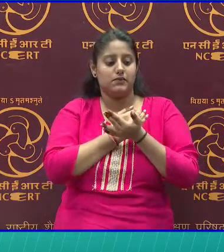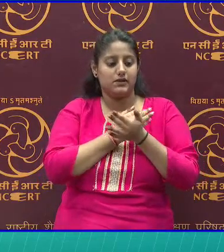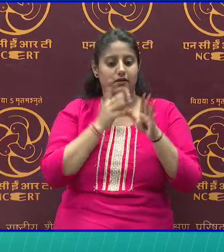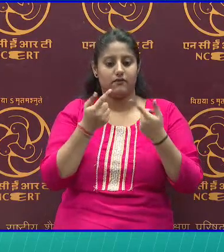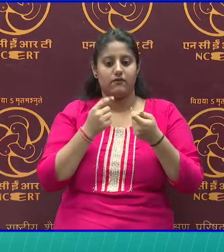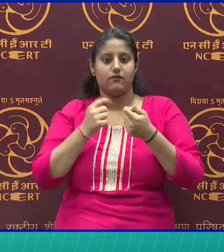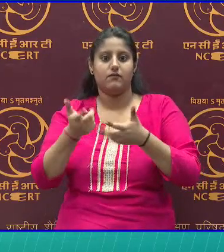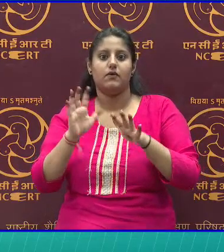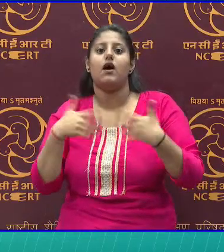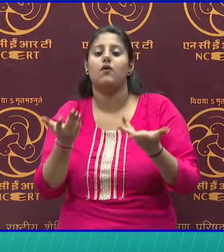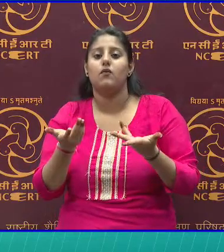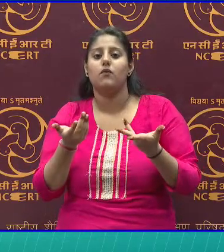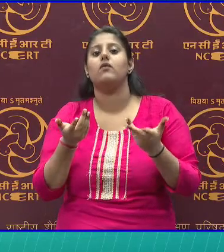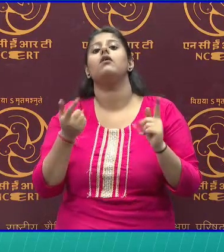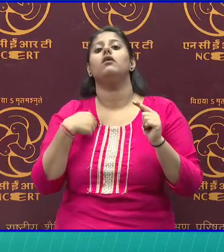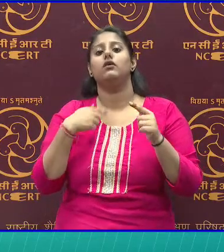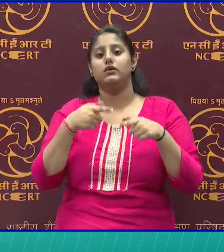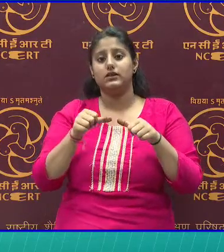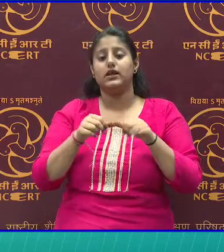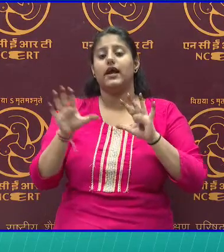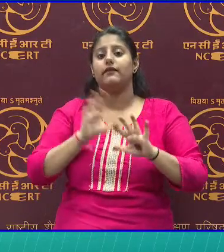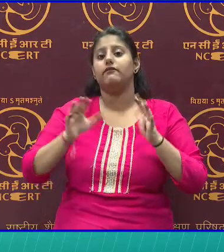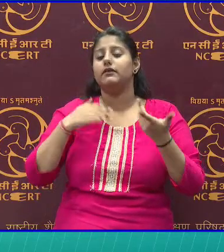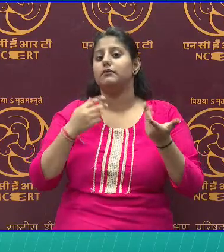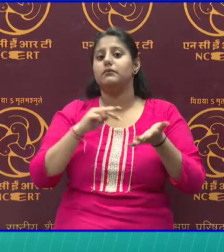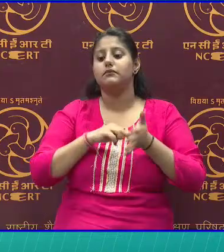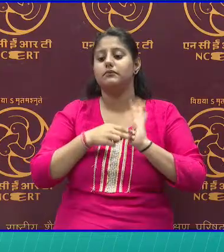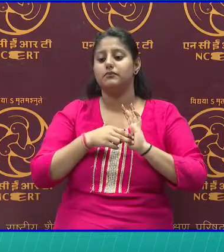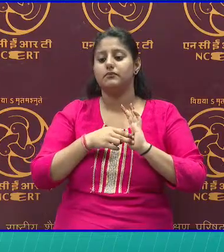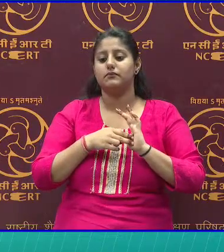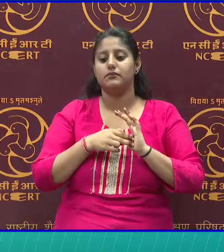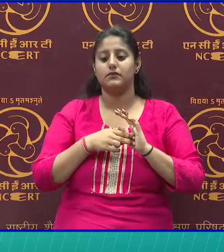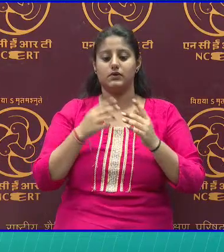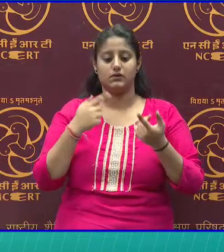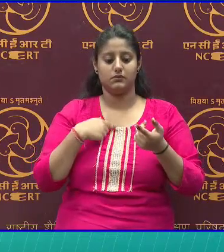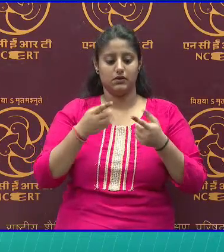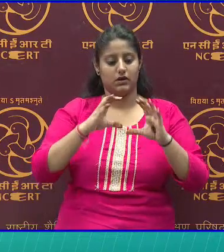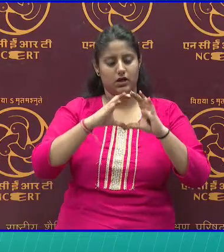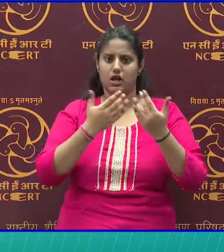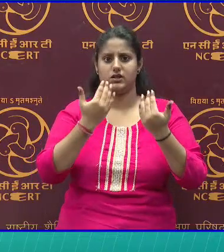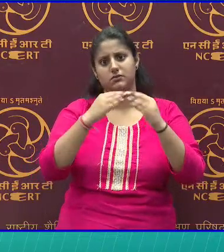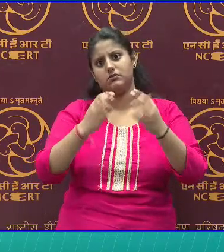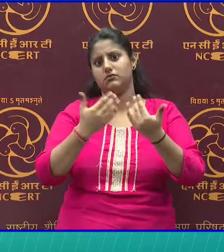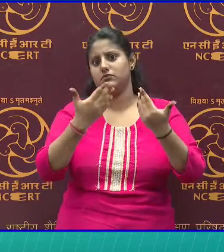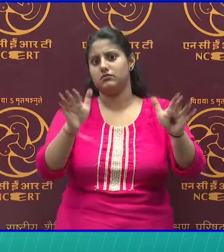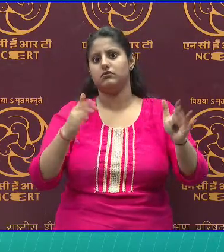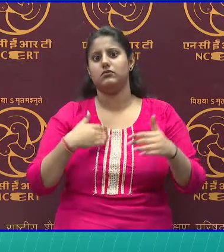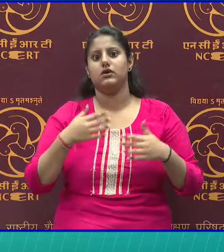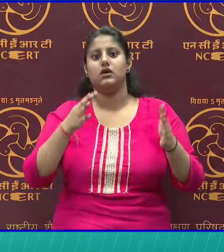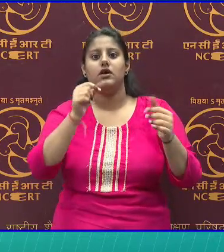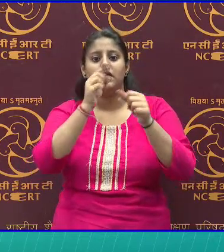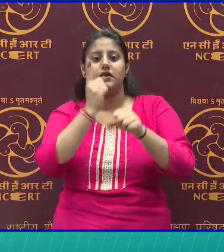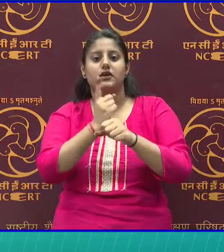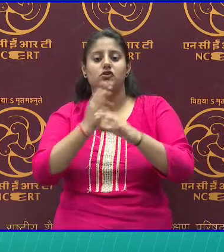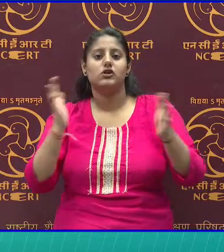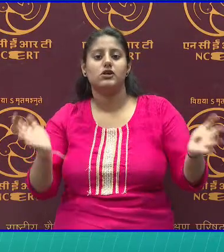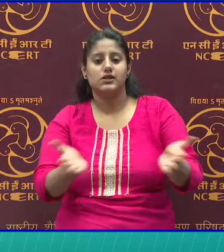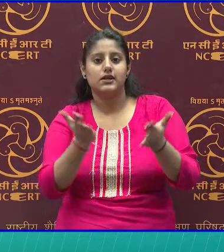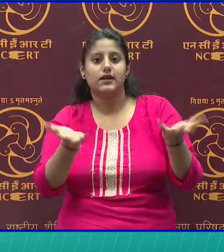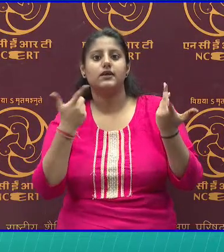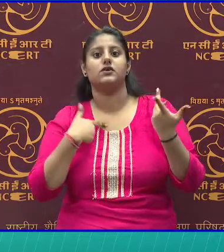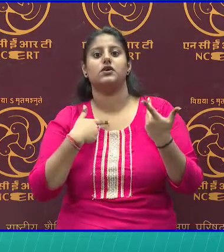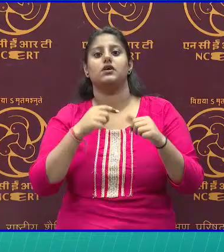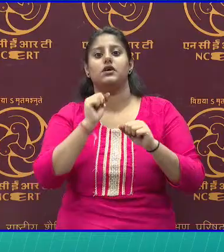do you spend, and then this activity could be taken in the classroom, in the sense the teacher can encourage children to have